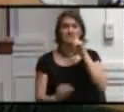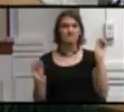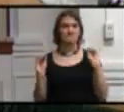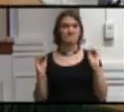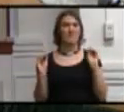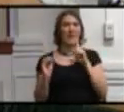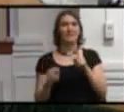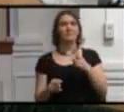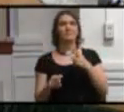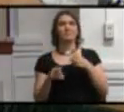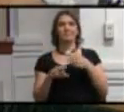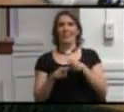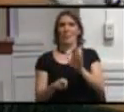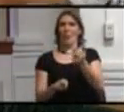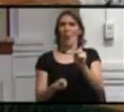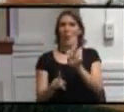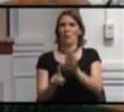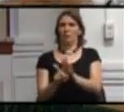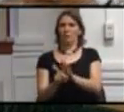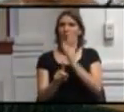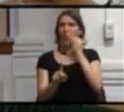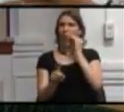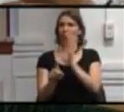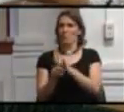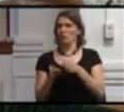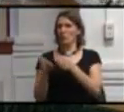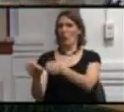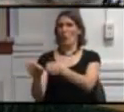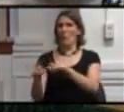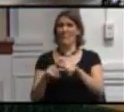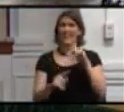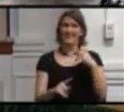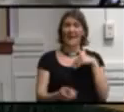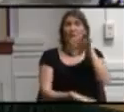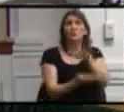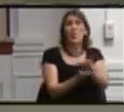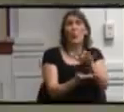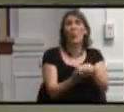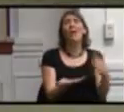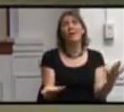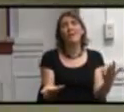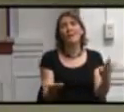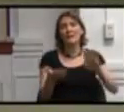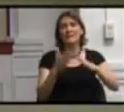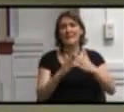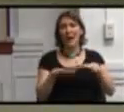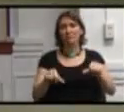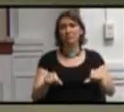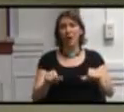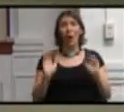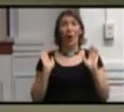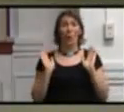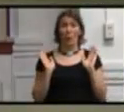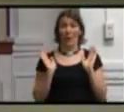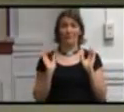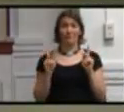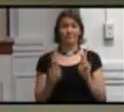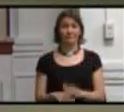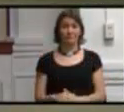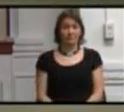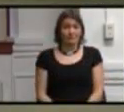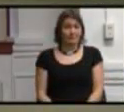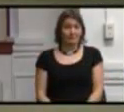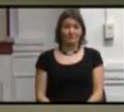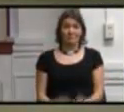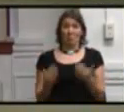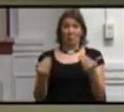It's a driveway. Yeah, there's specific limitations to it. But. Okay, I don't want to hold us up any longer on this. No, we